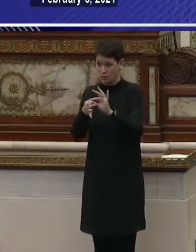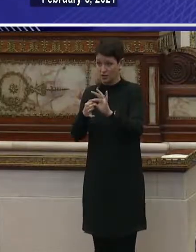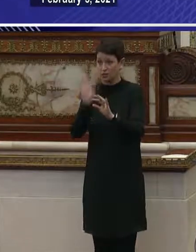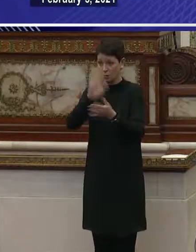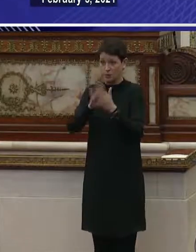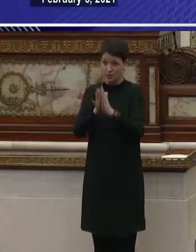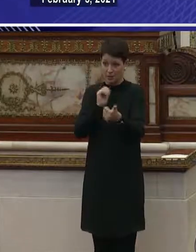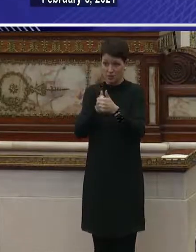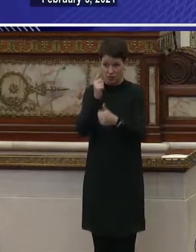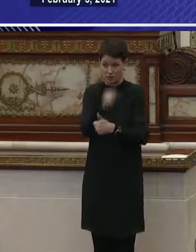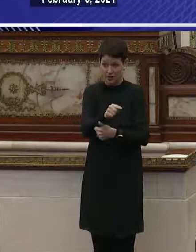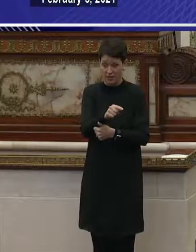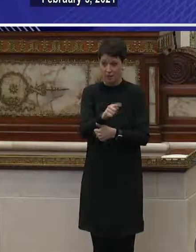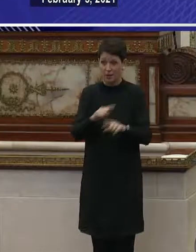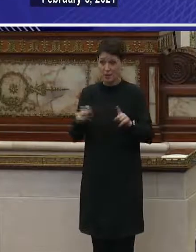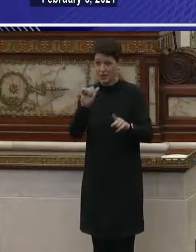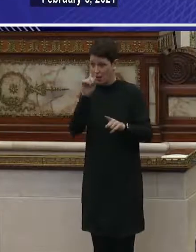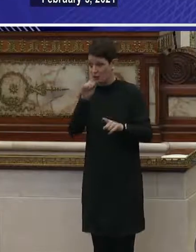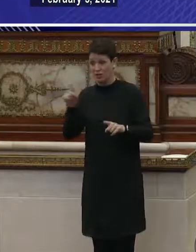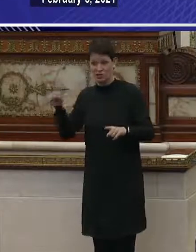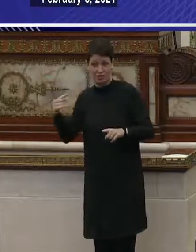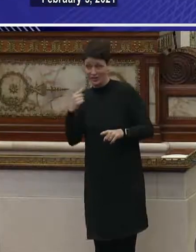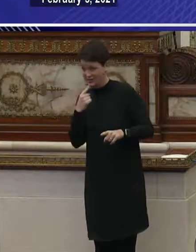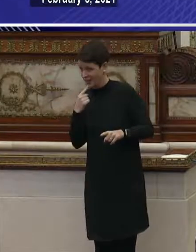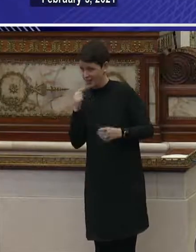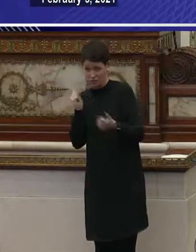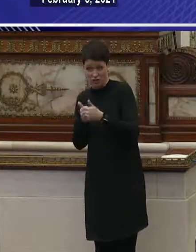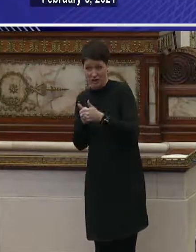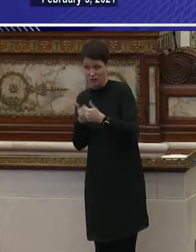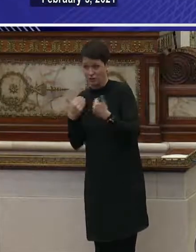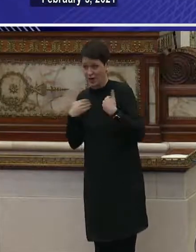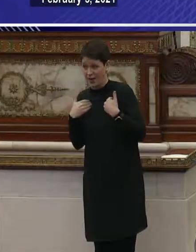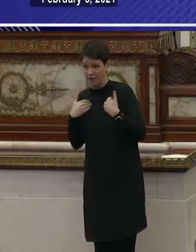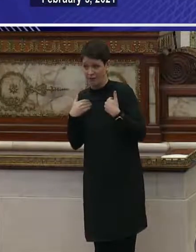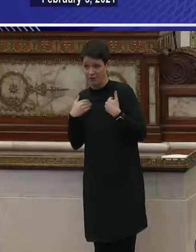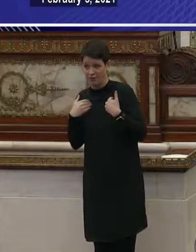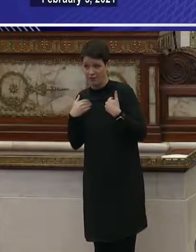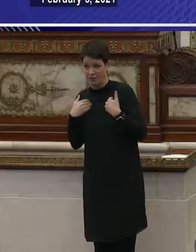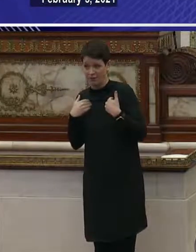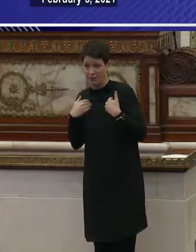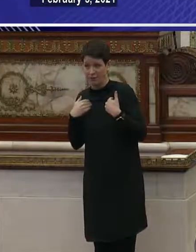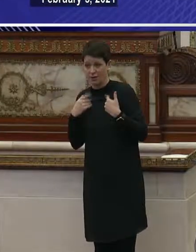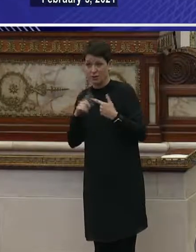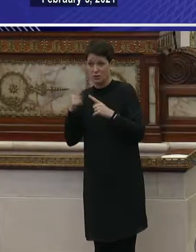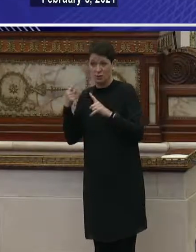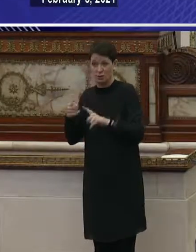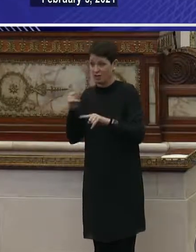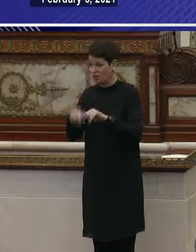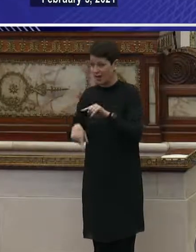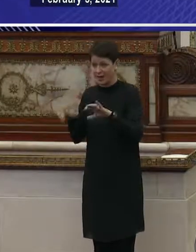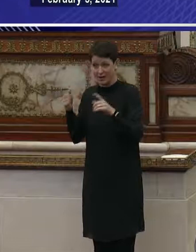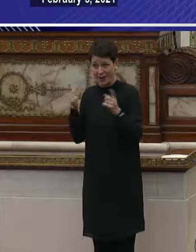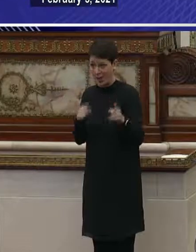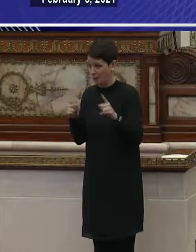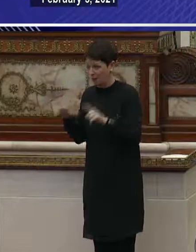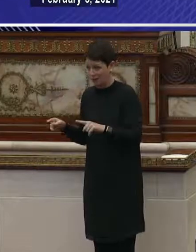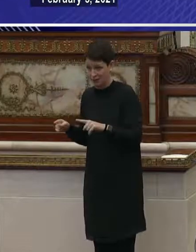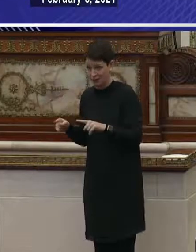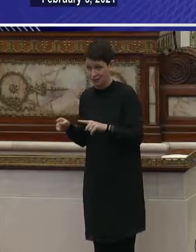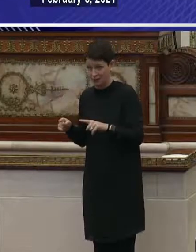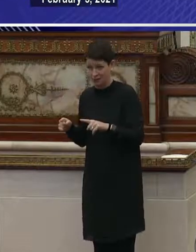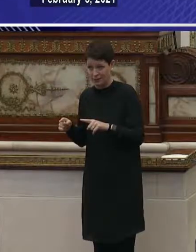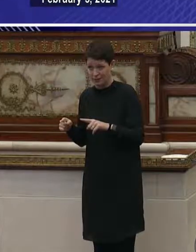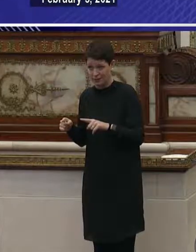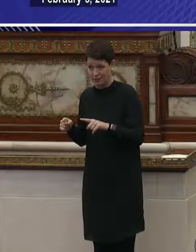a challenge to them, but not necessarily that she's saying that it will be challenging to the point that she would not be able to